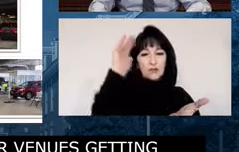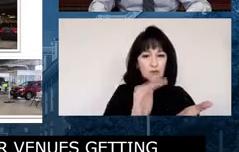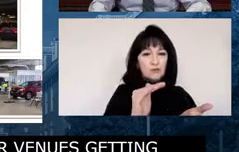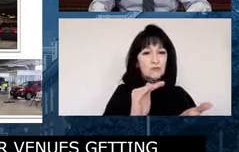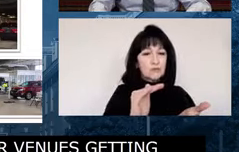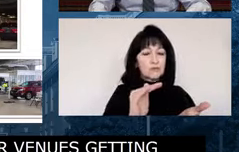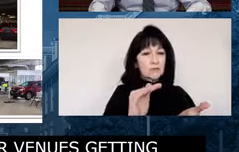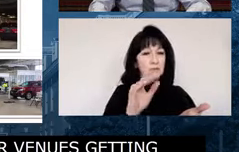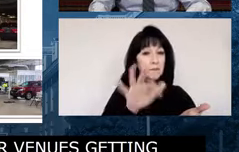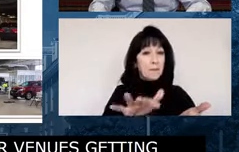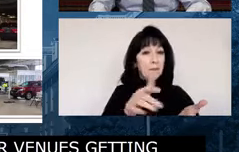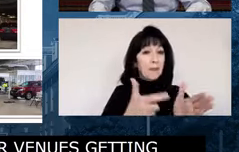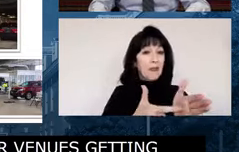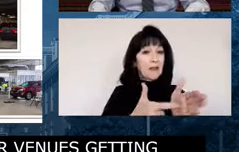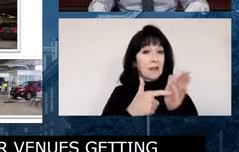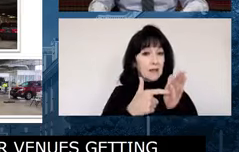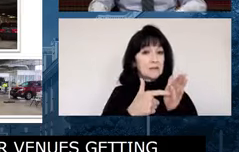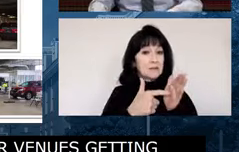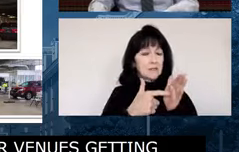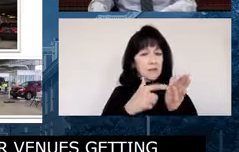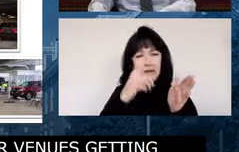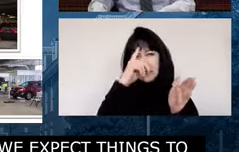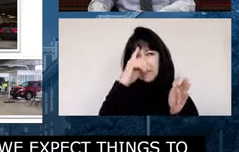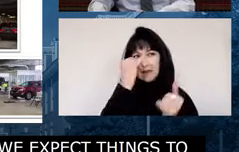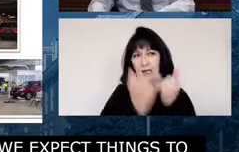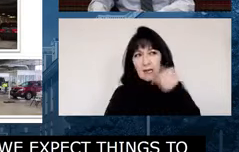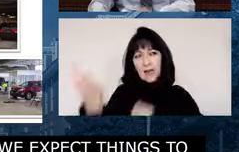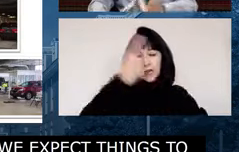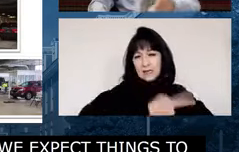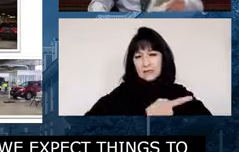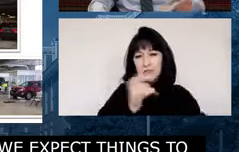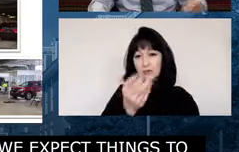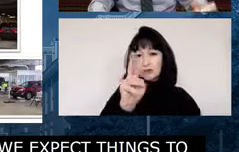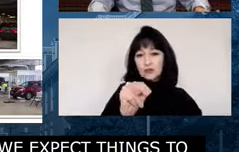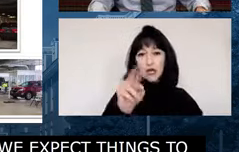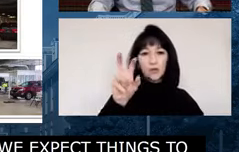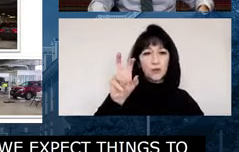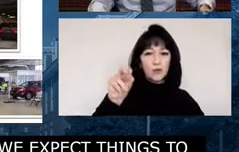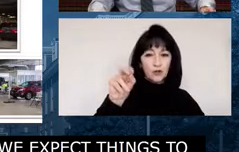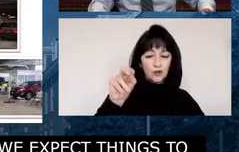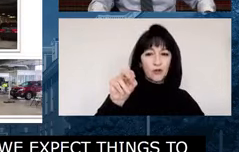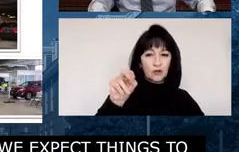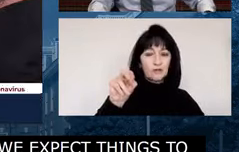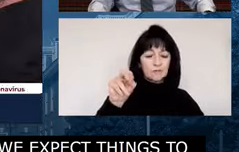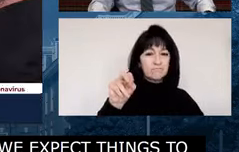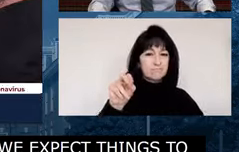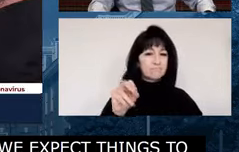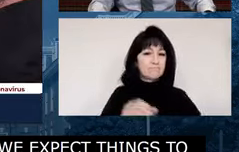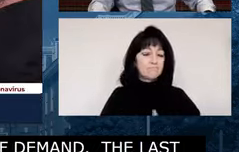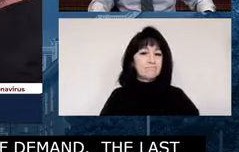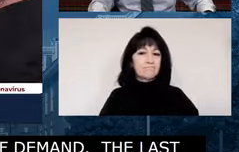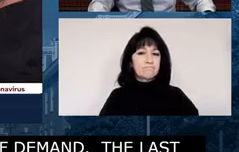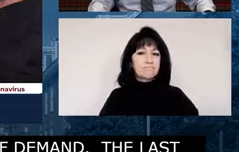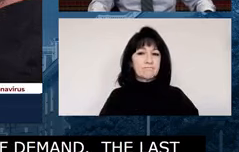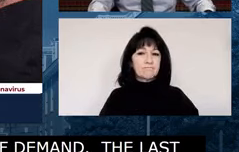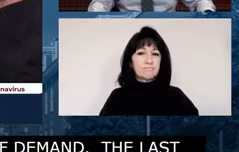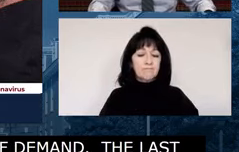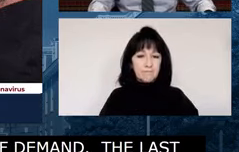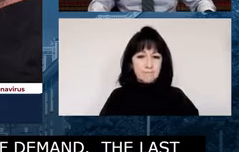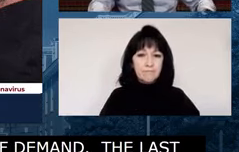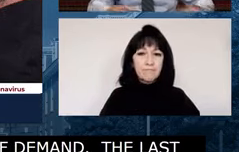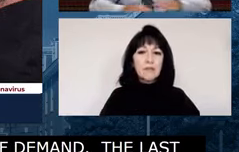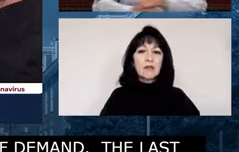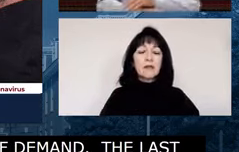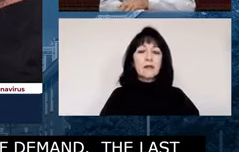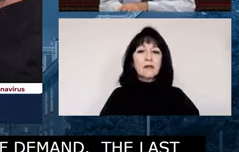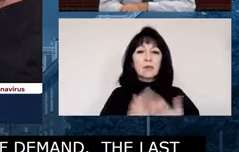there. The last day will be Sunday, January 30th. So keep that, mark that on your calendar. Next is a reminder that we do